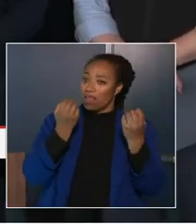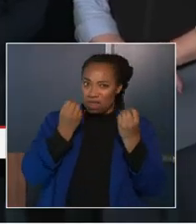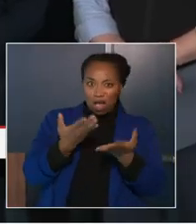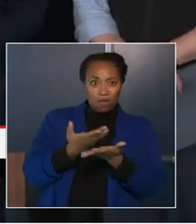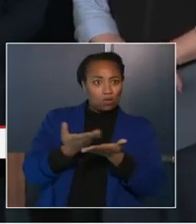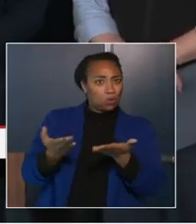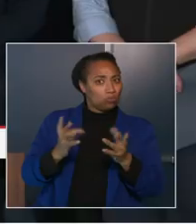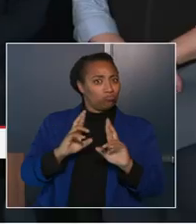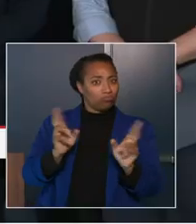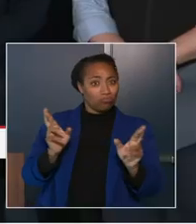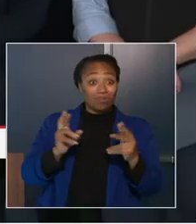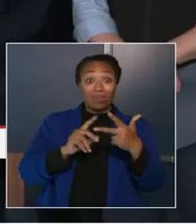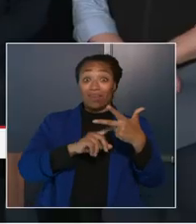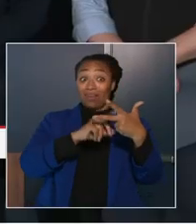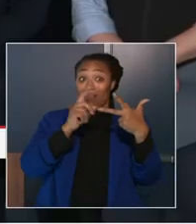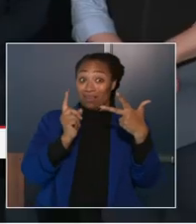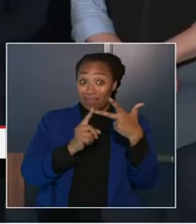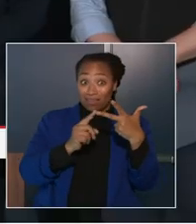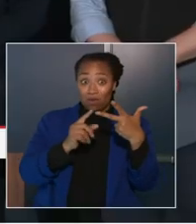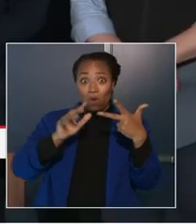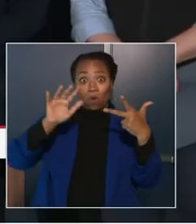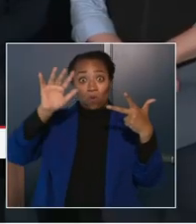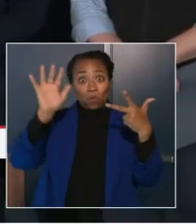event, adds another,